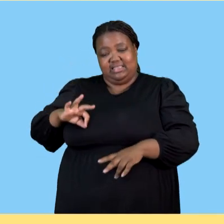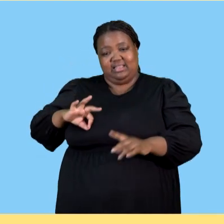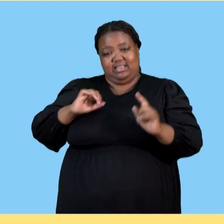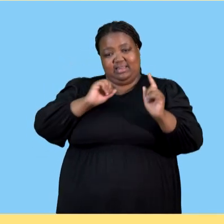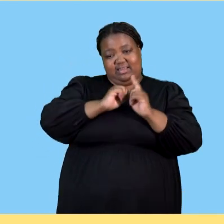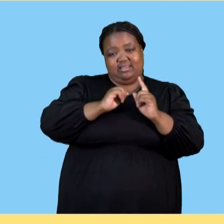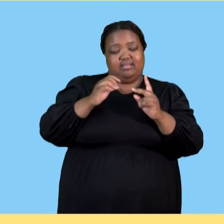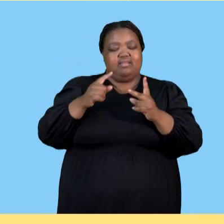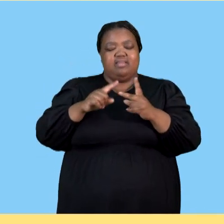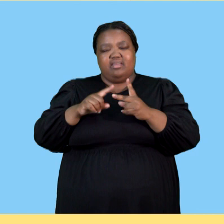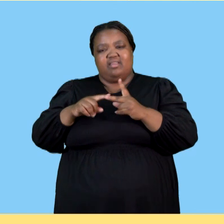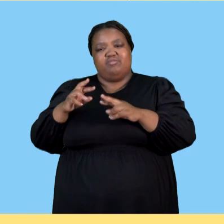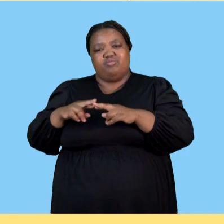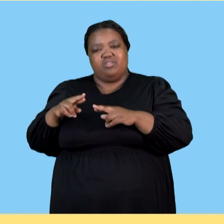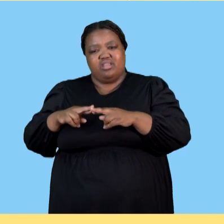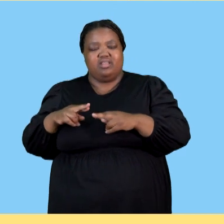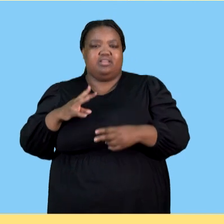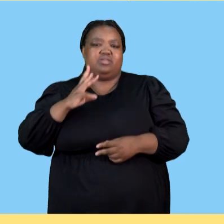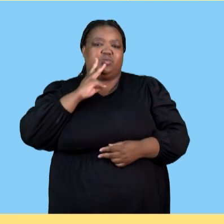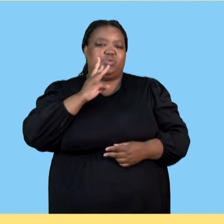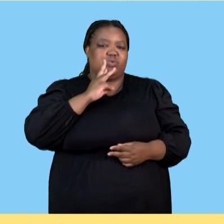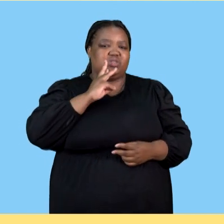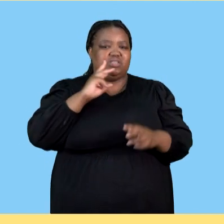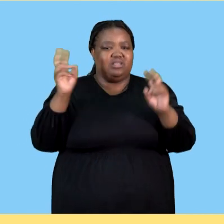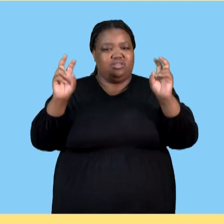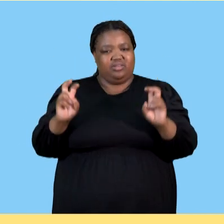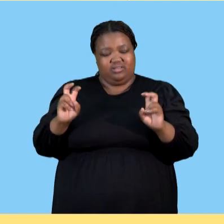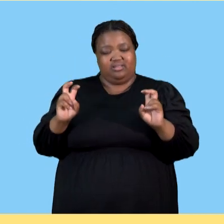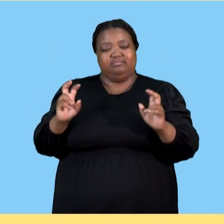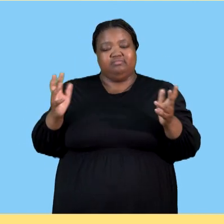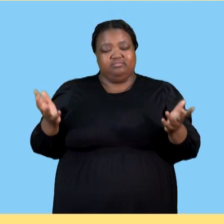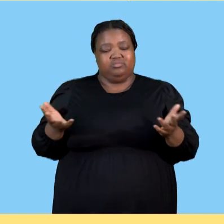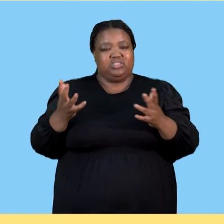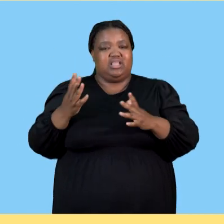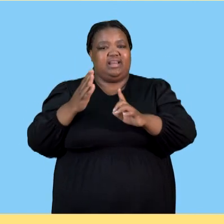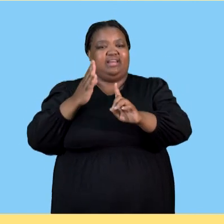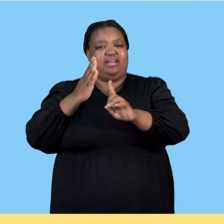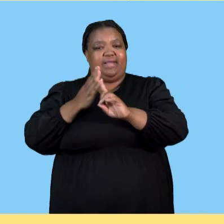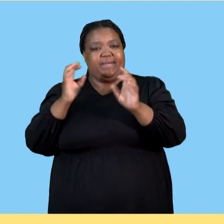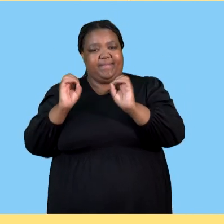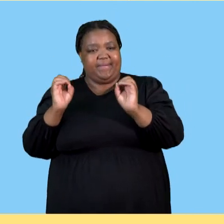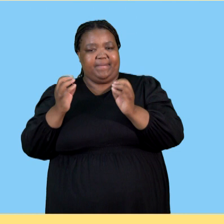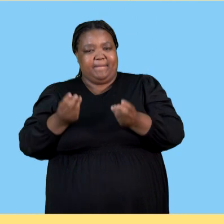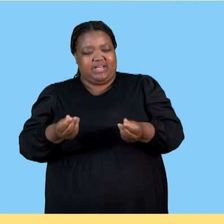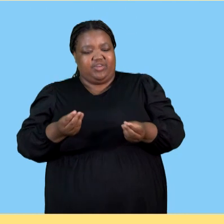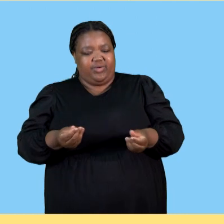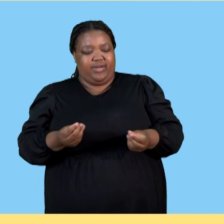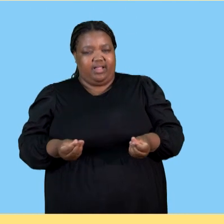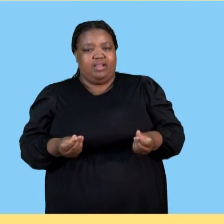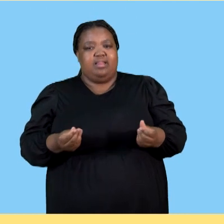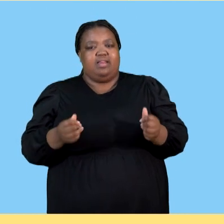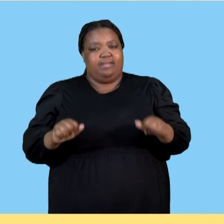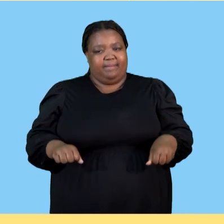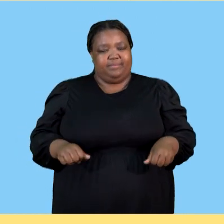the rent, plus the water and electricity, and the indirect materials. And the total was